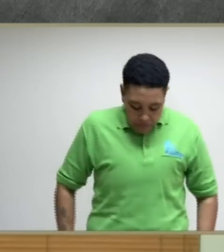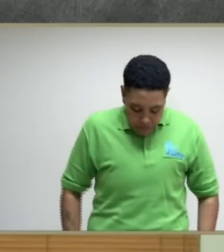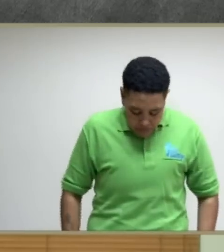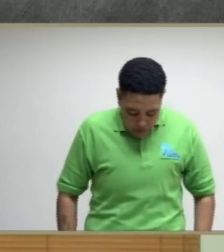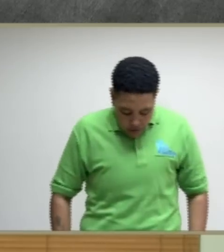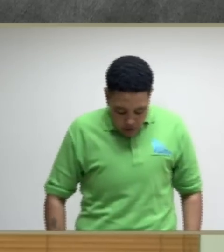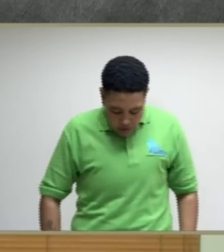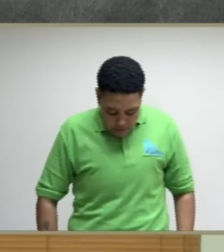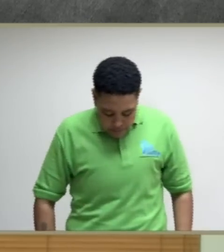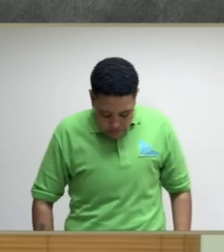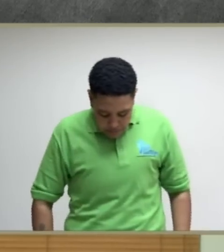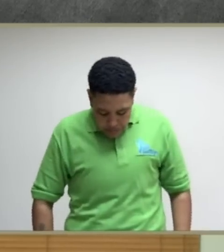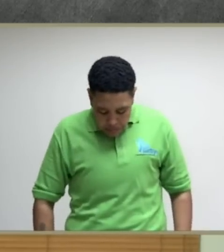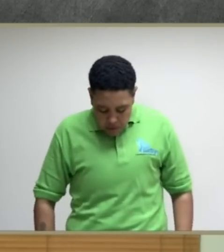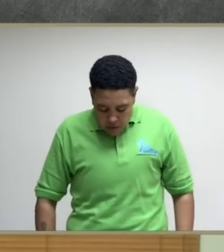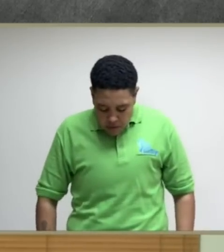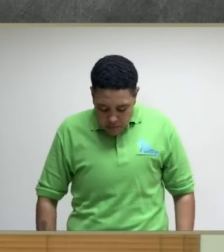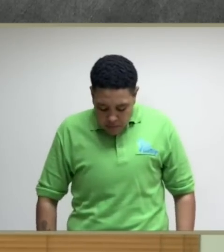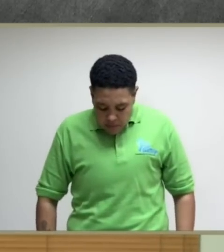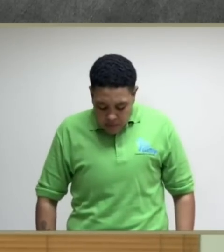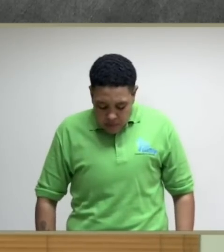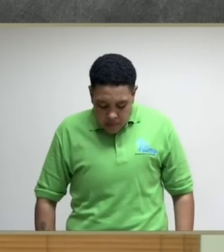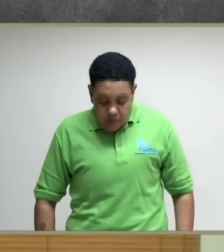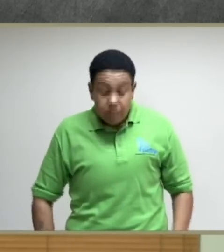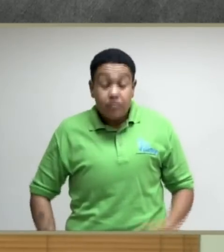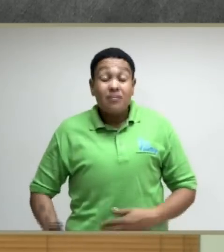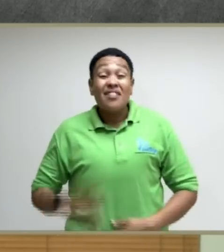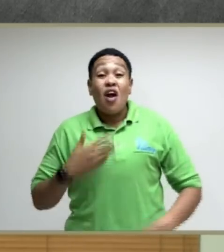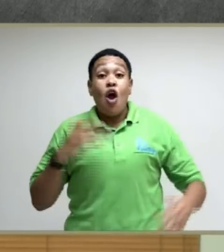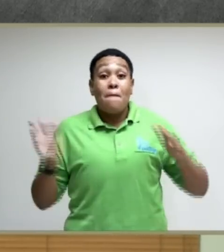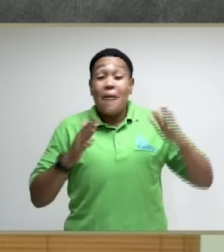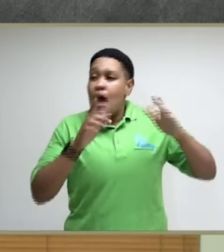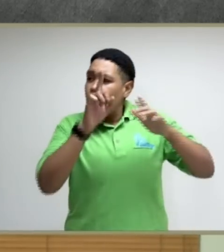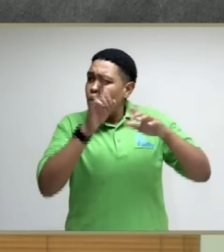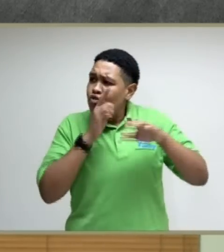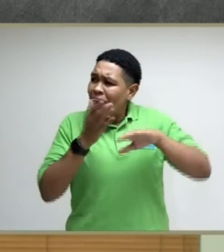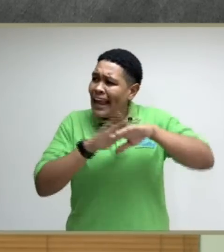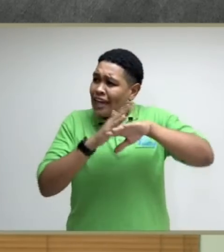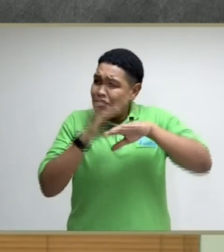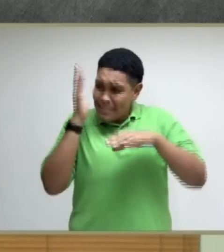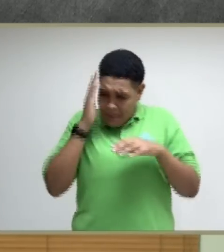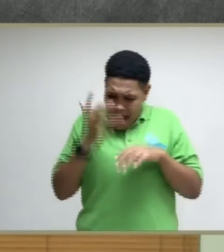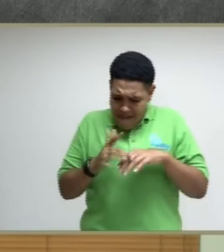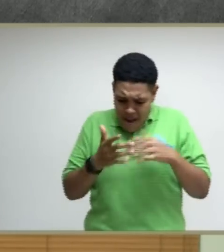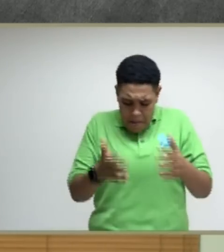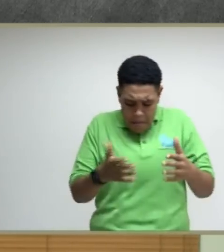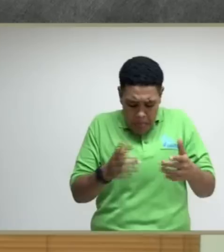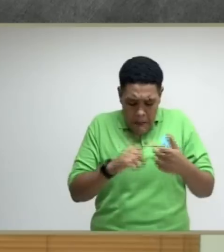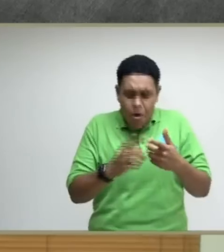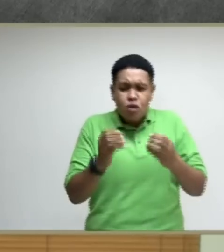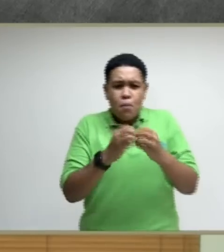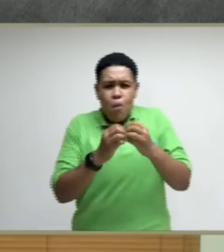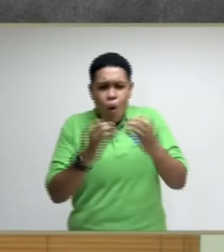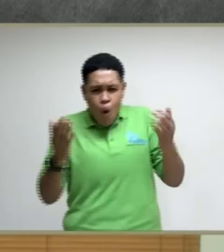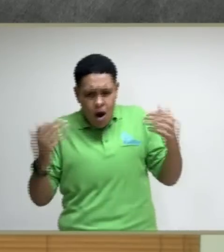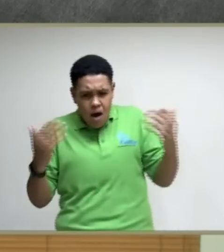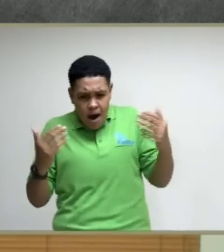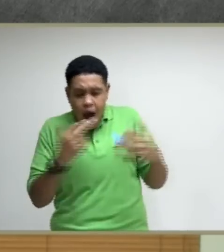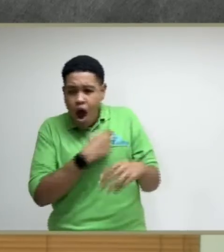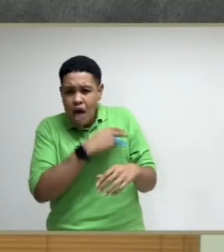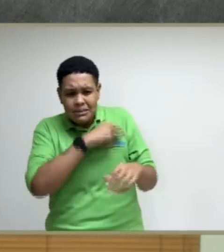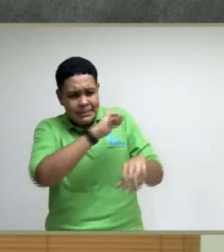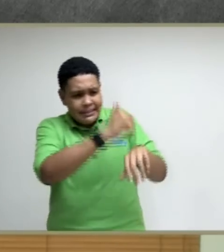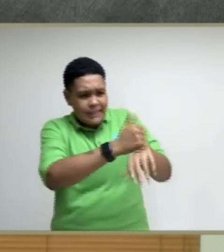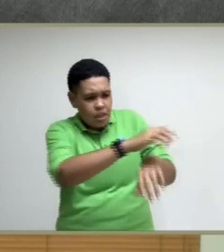planning for this, one was to increase the bed space and to the getting in of more field hospitals, and